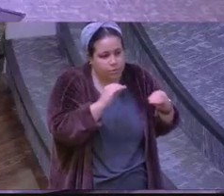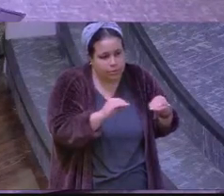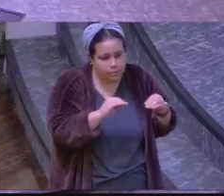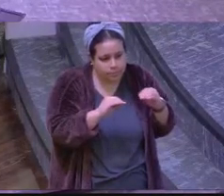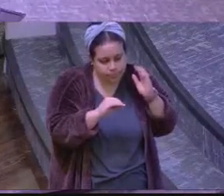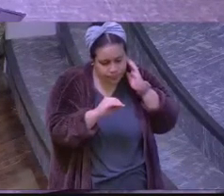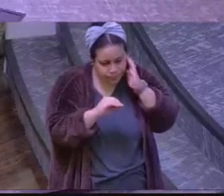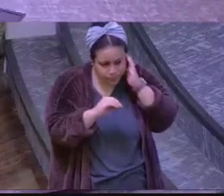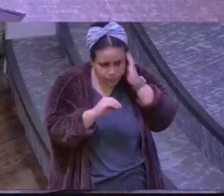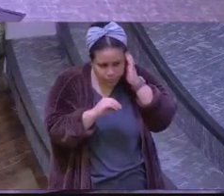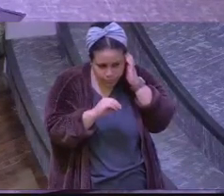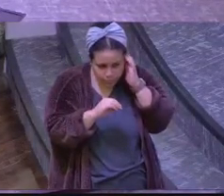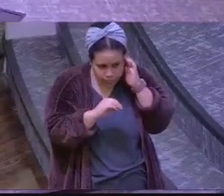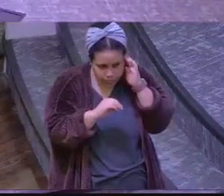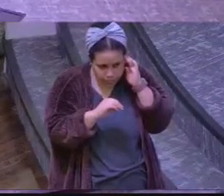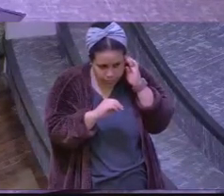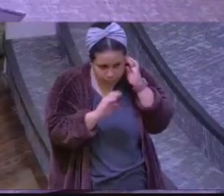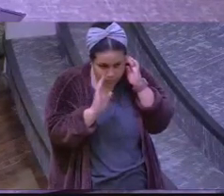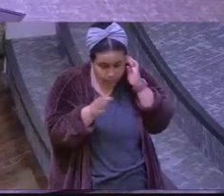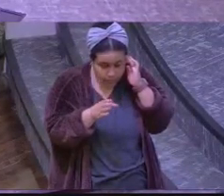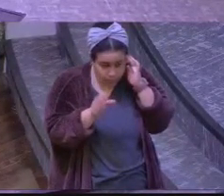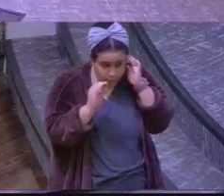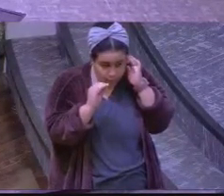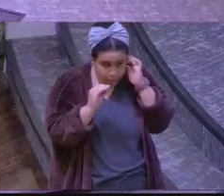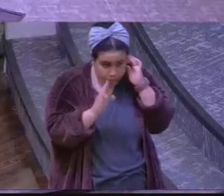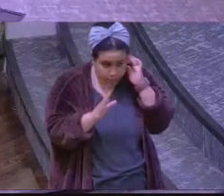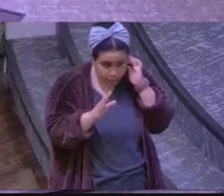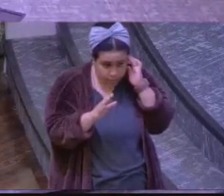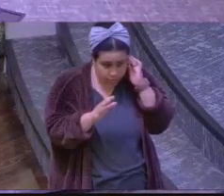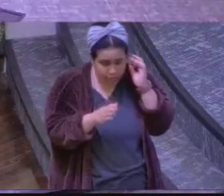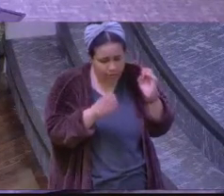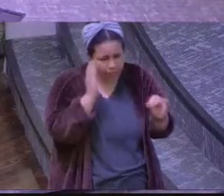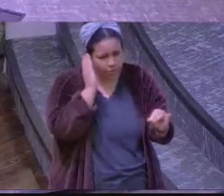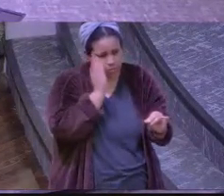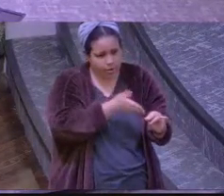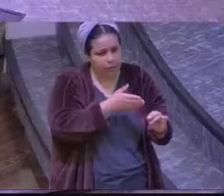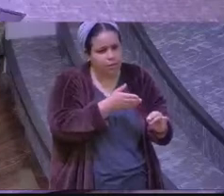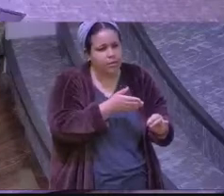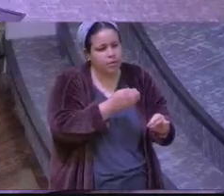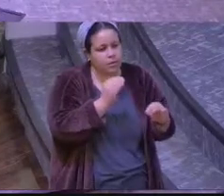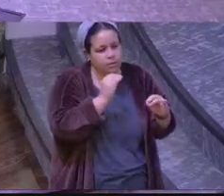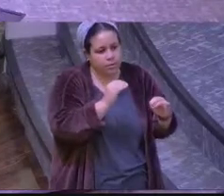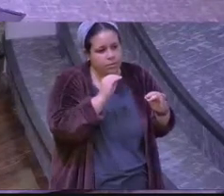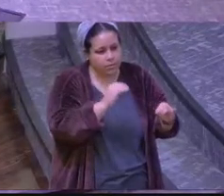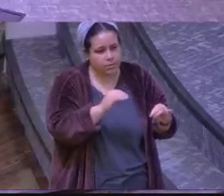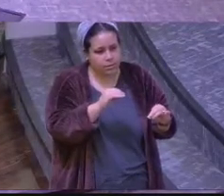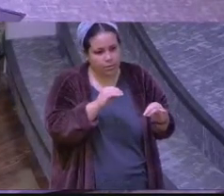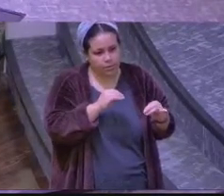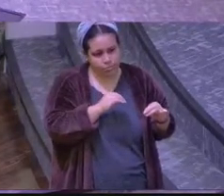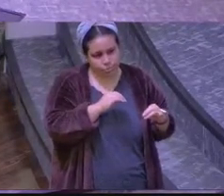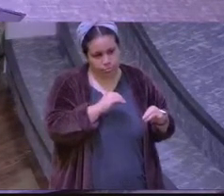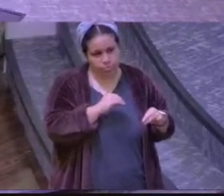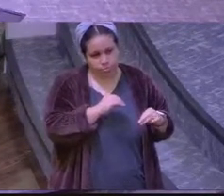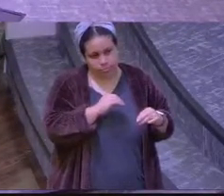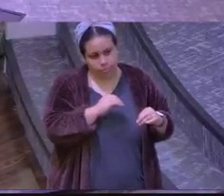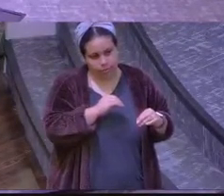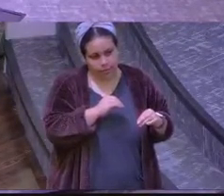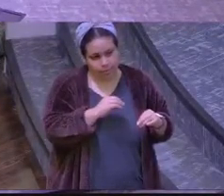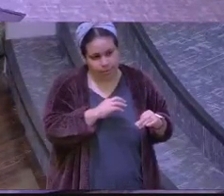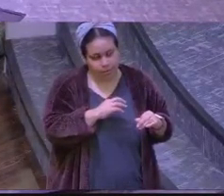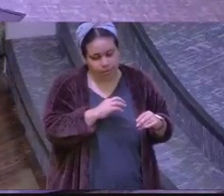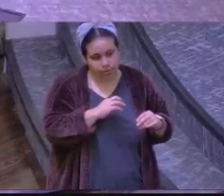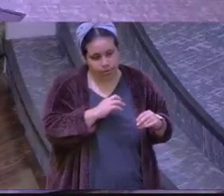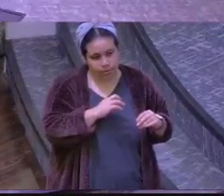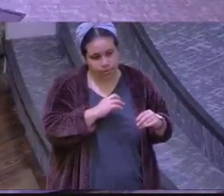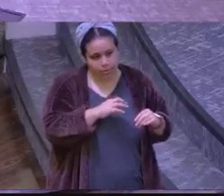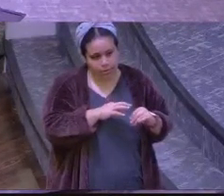these teachers be given direct instruction? It will instruction? Be more of a blended model, because right. I know that was a big push for the teachers